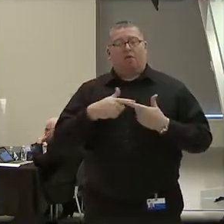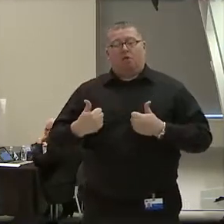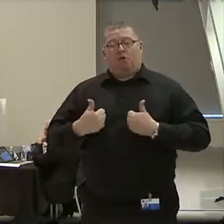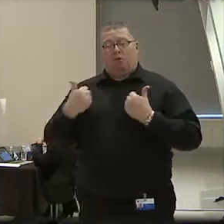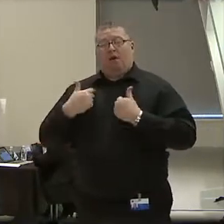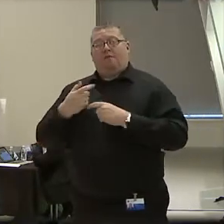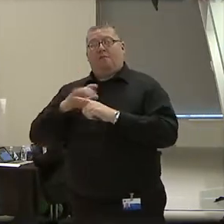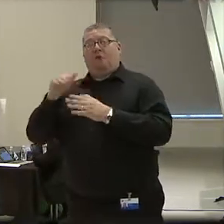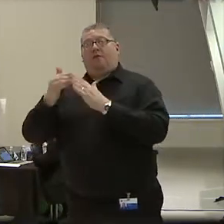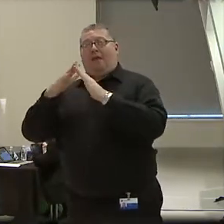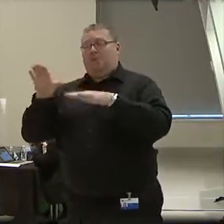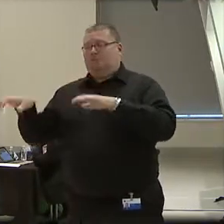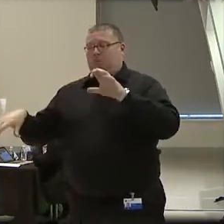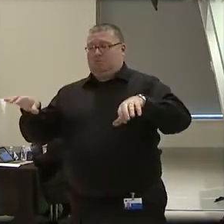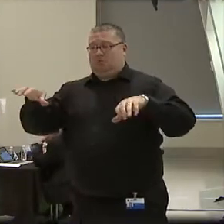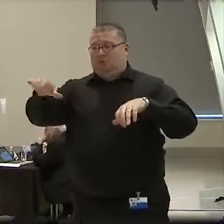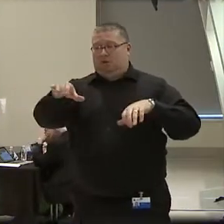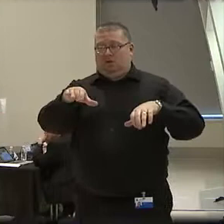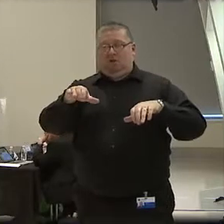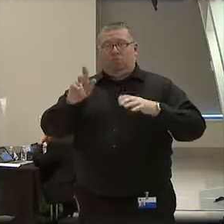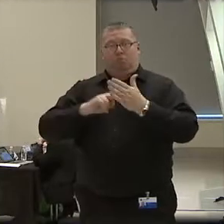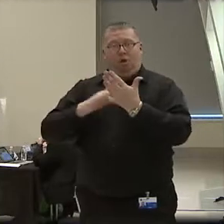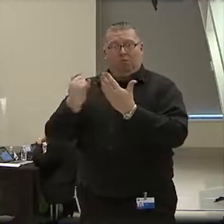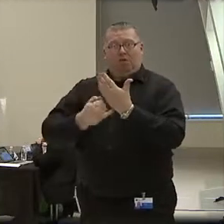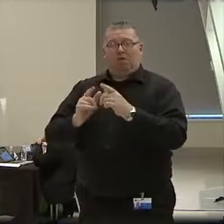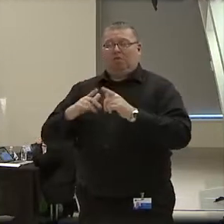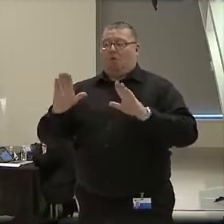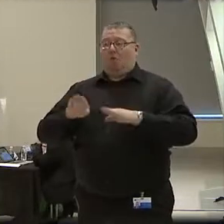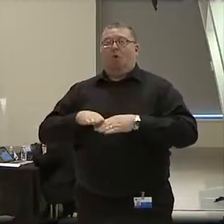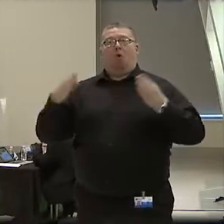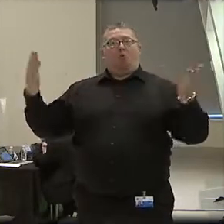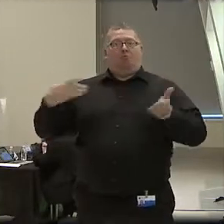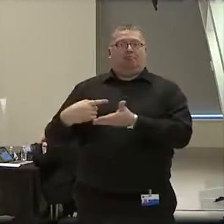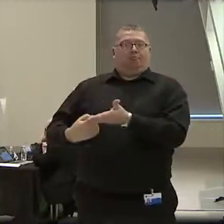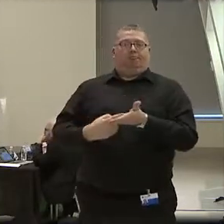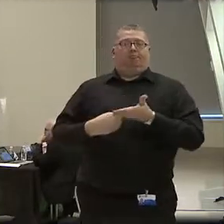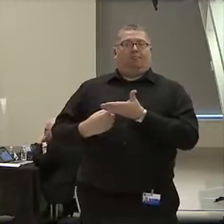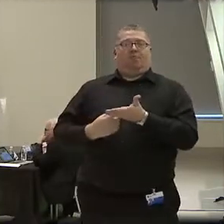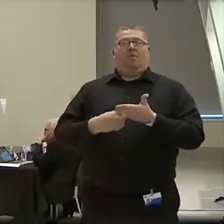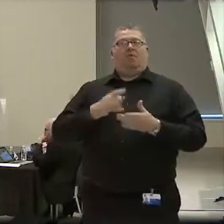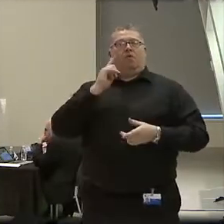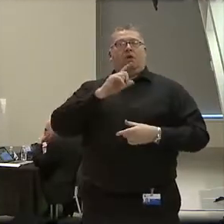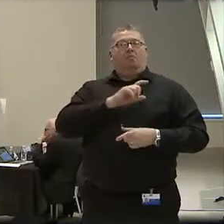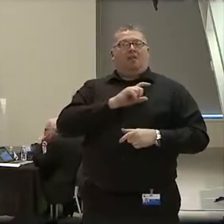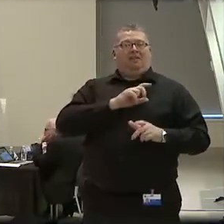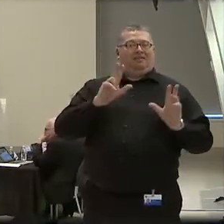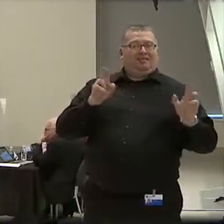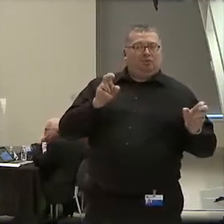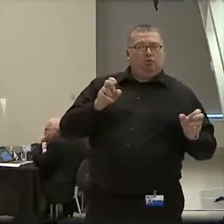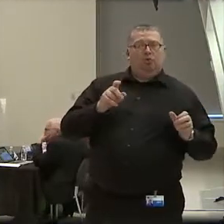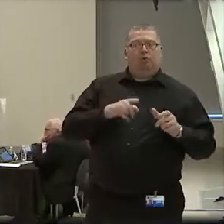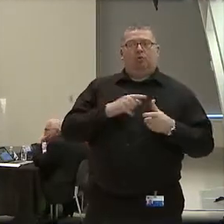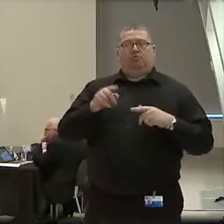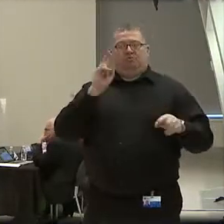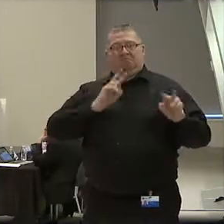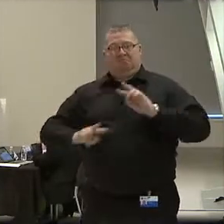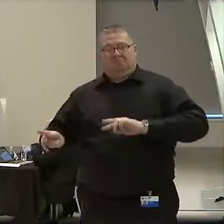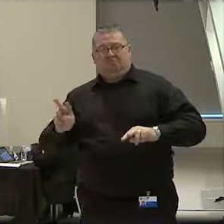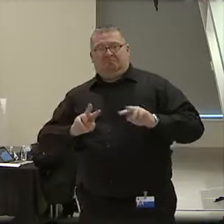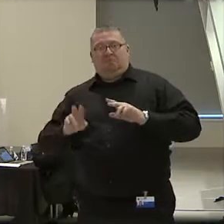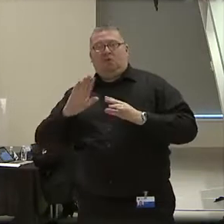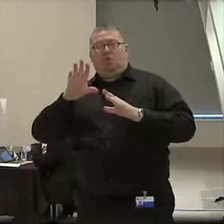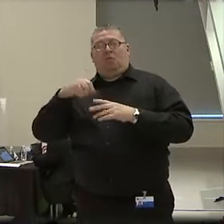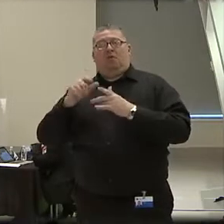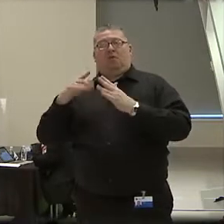all the housing developments, and it is an open forum on policing and other issues within the